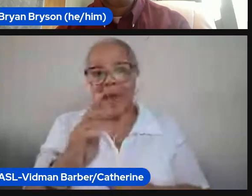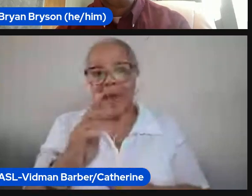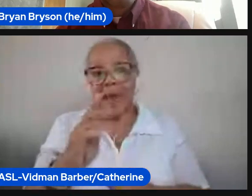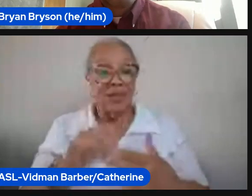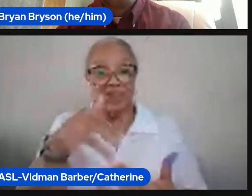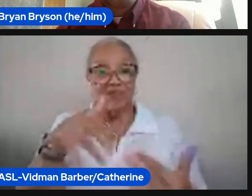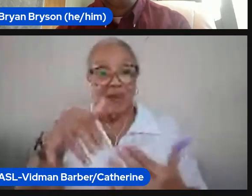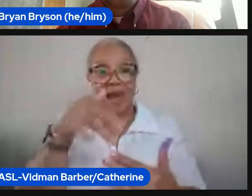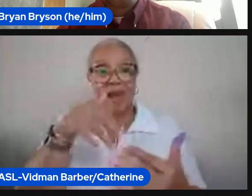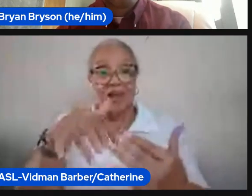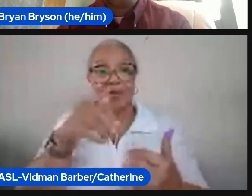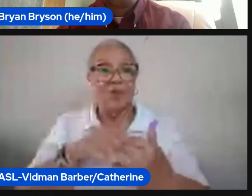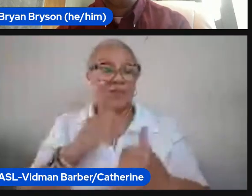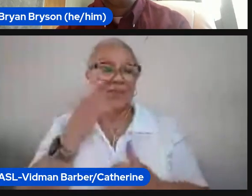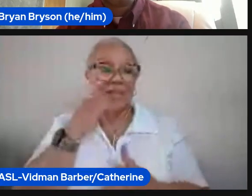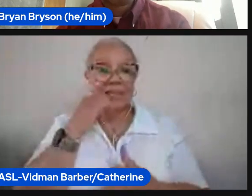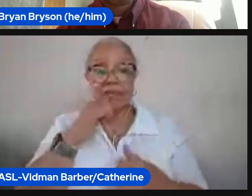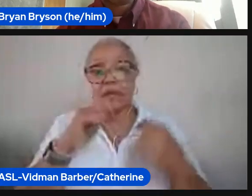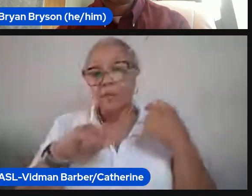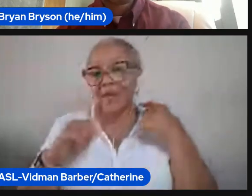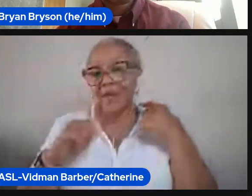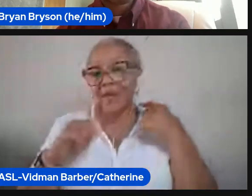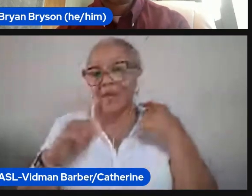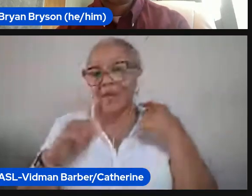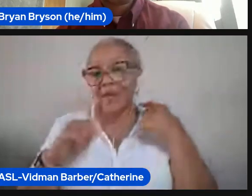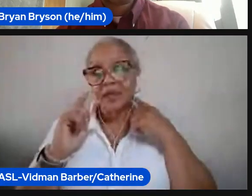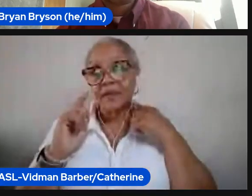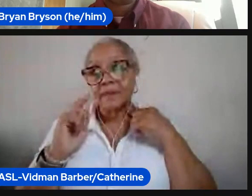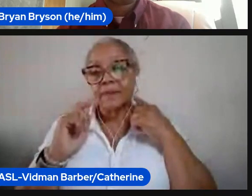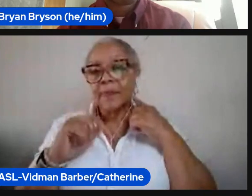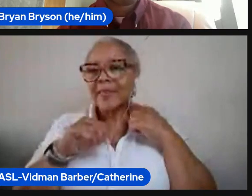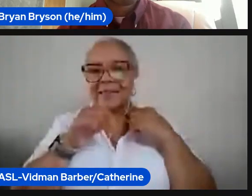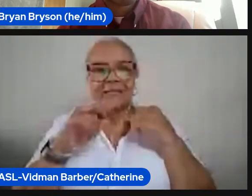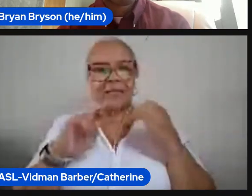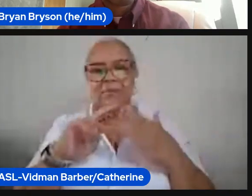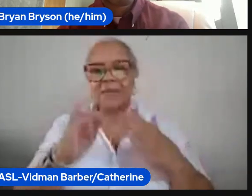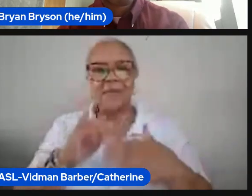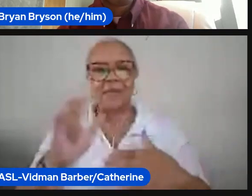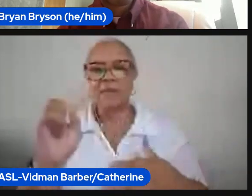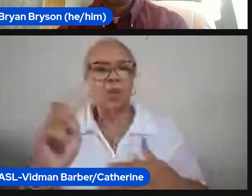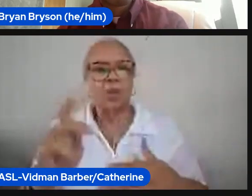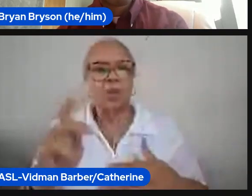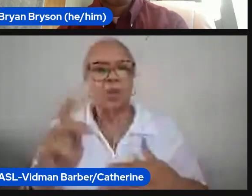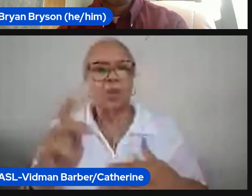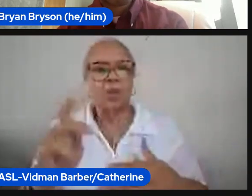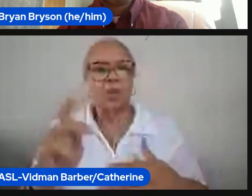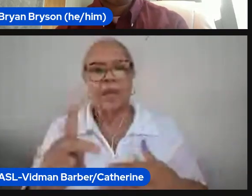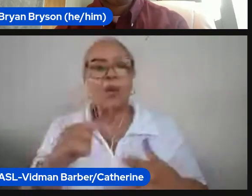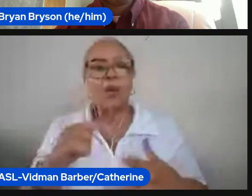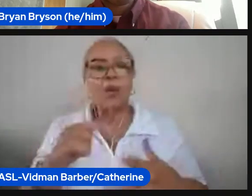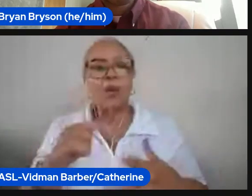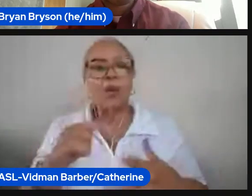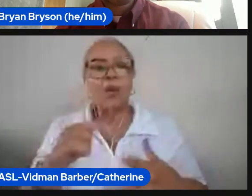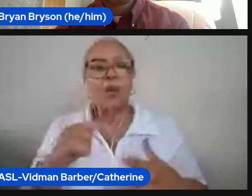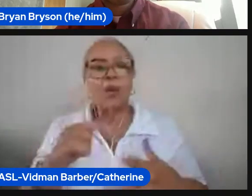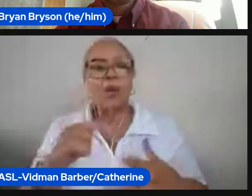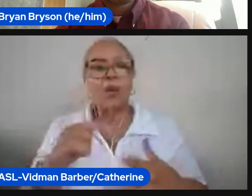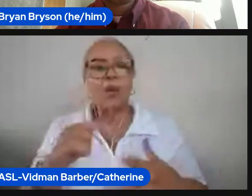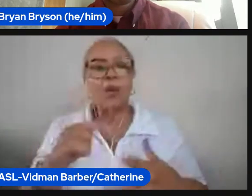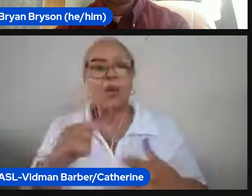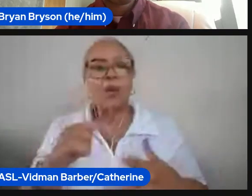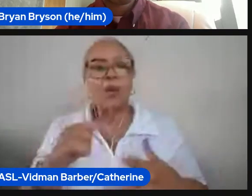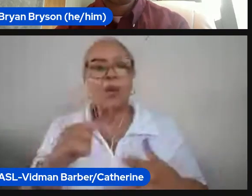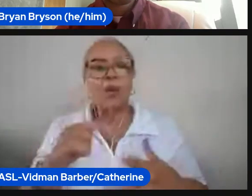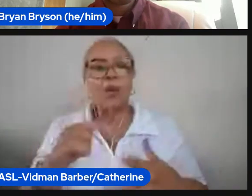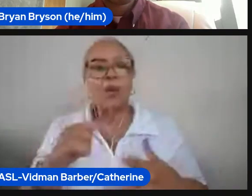daily basis. But I think that doesn't mean that it's okay. We need to know why decisions are made as well. So it's